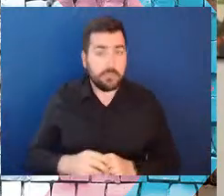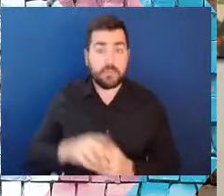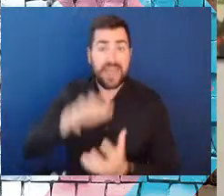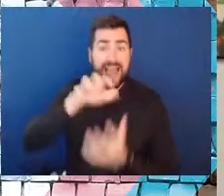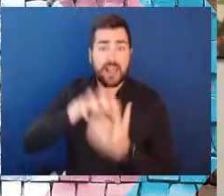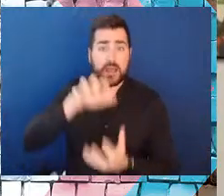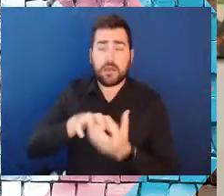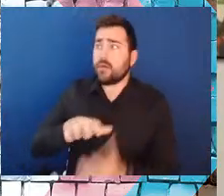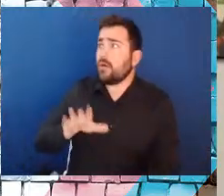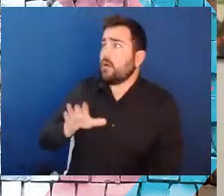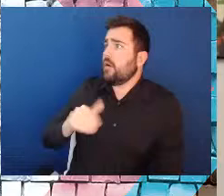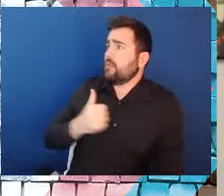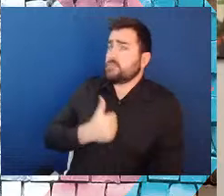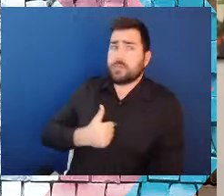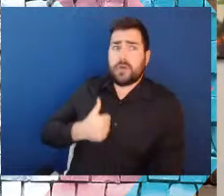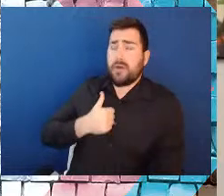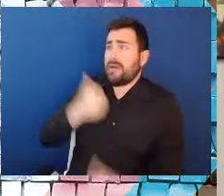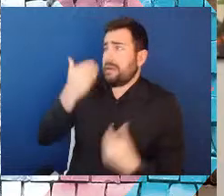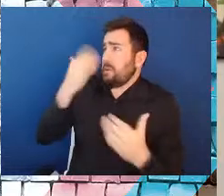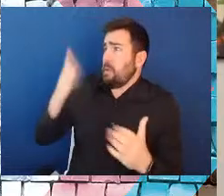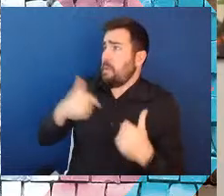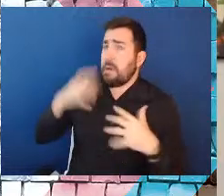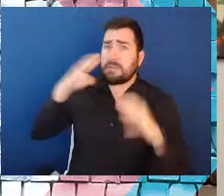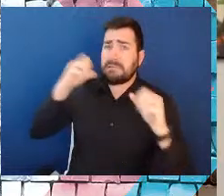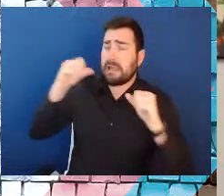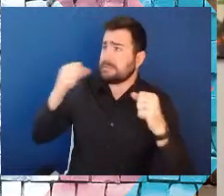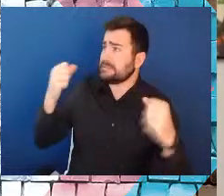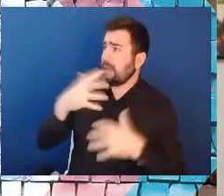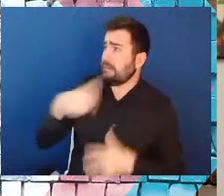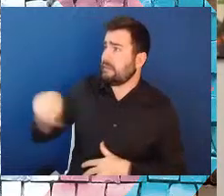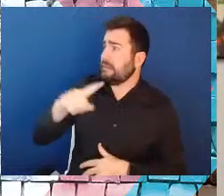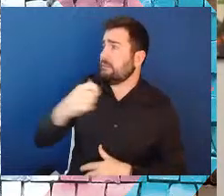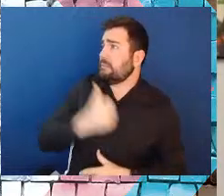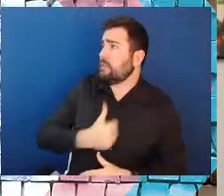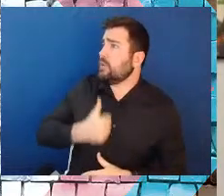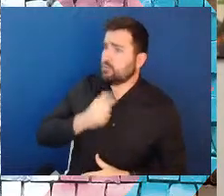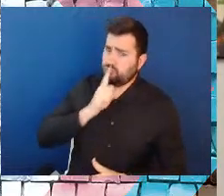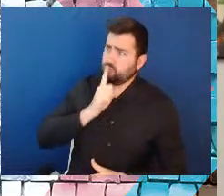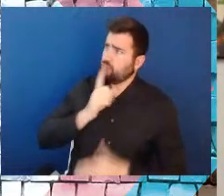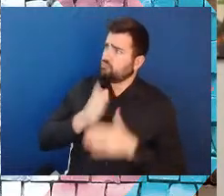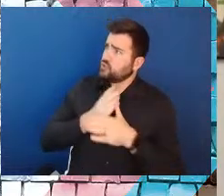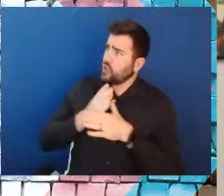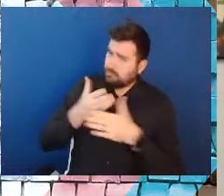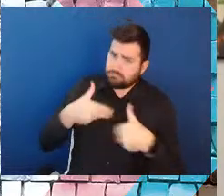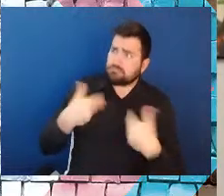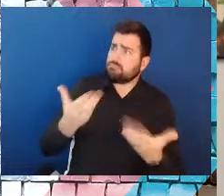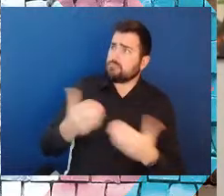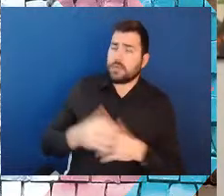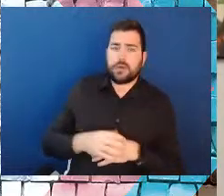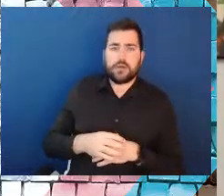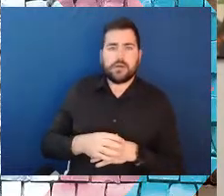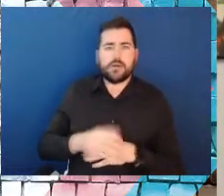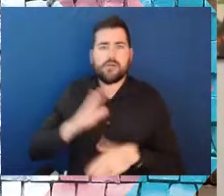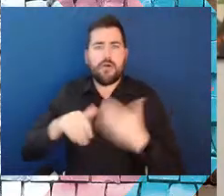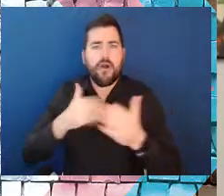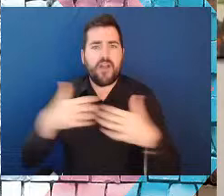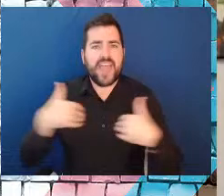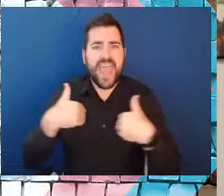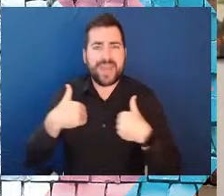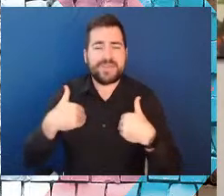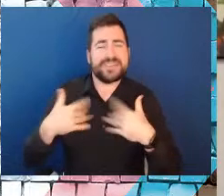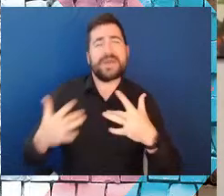I didn't know I was disturbing everybody. And the animals were so excited, they all jumped back into the